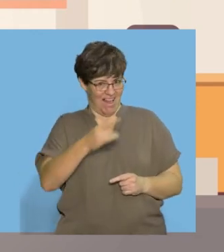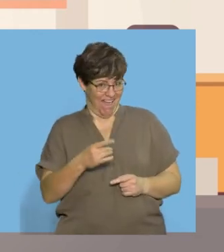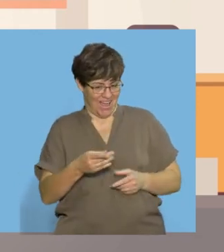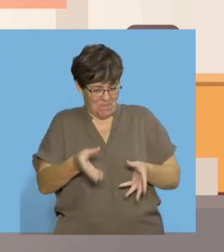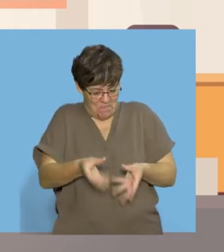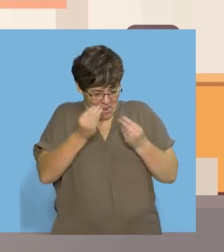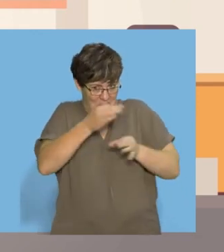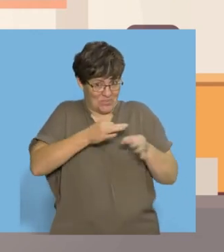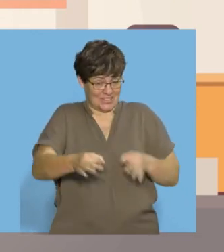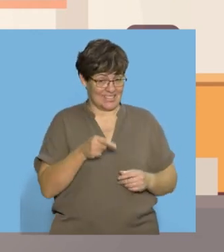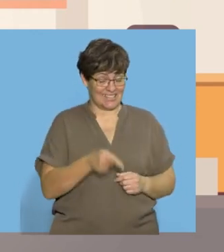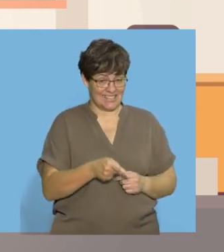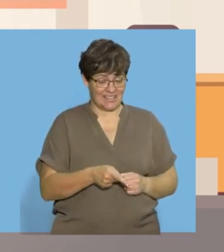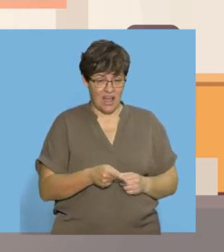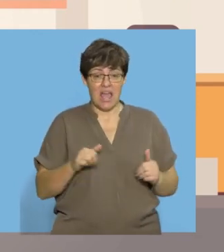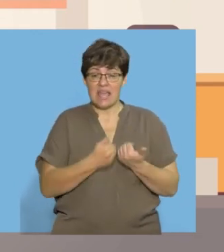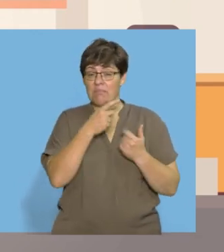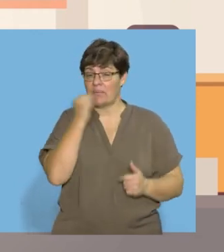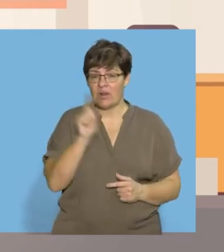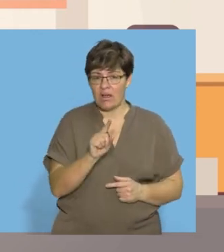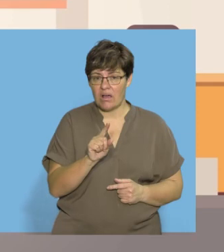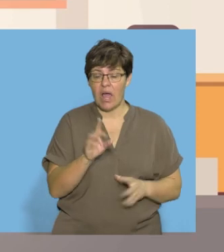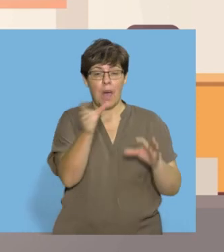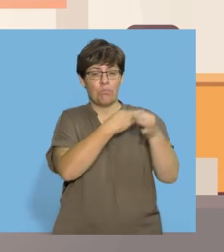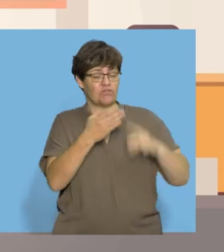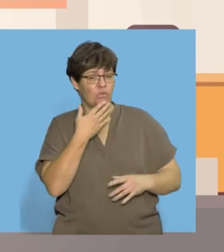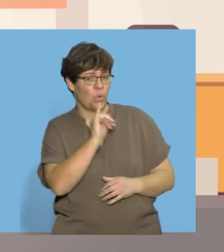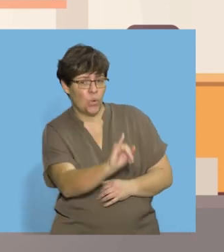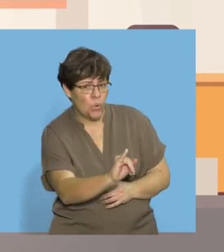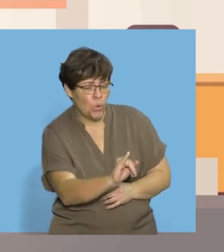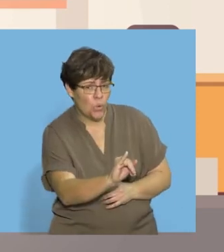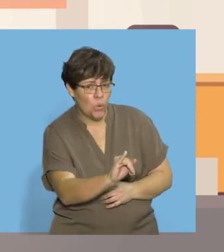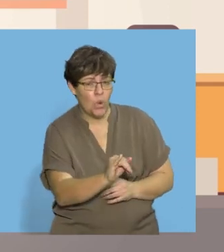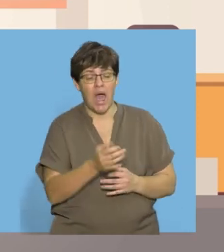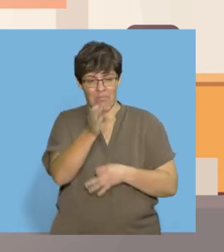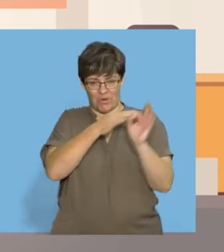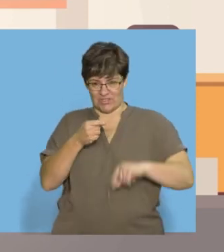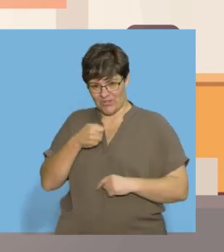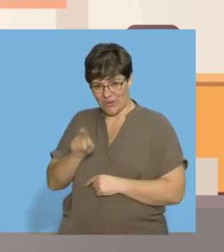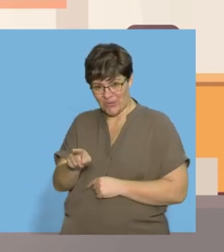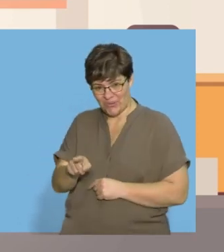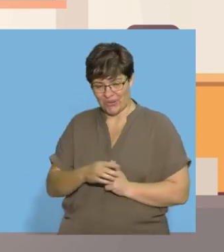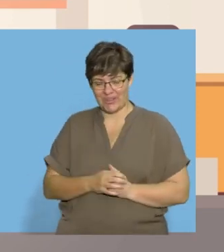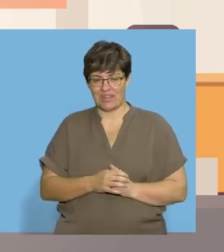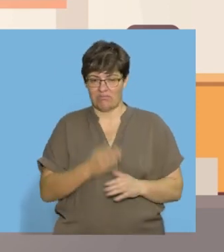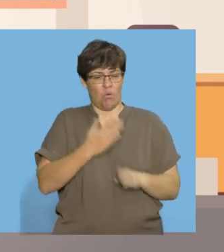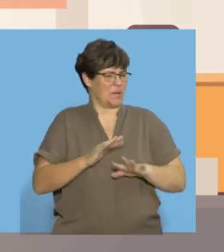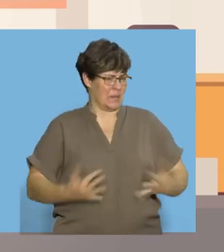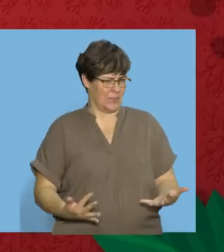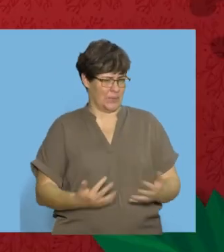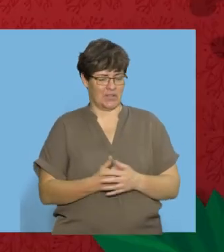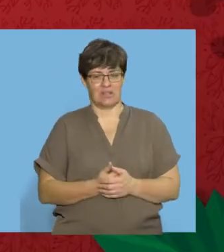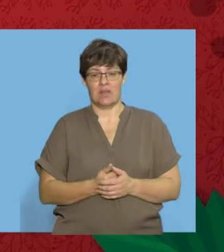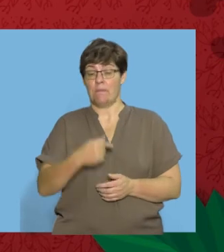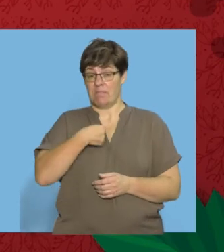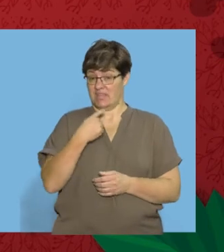This game is called A Present for Who? A Present for You. It works like this. I say,